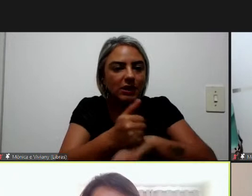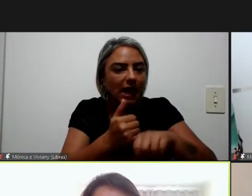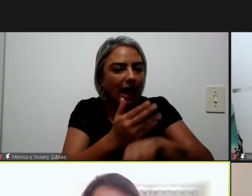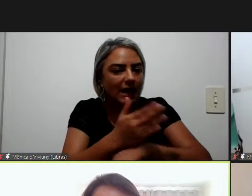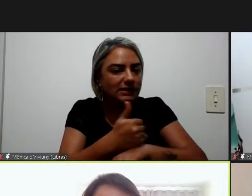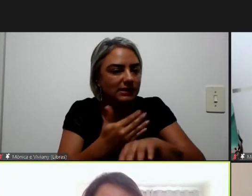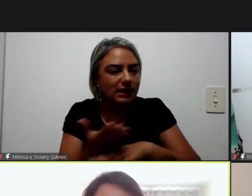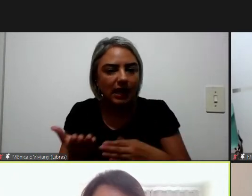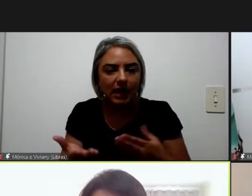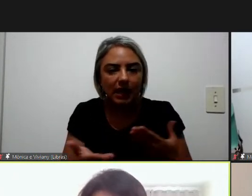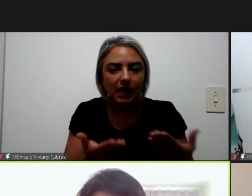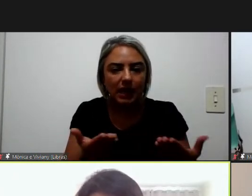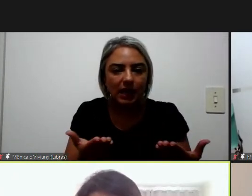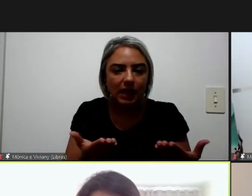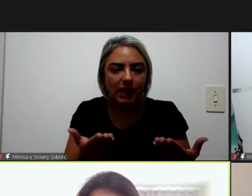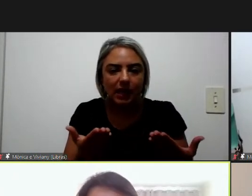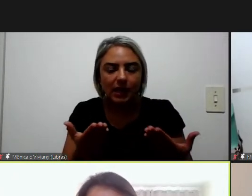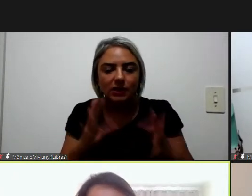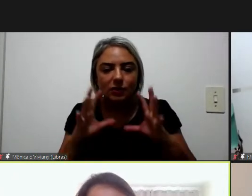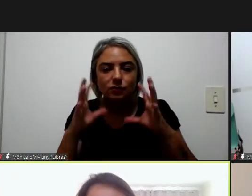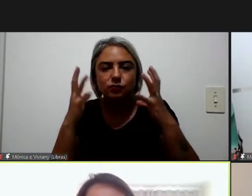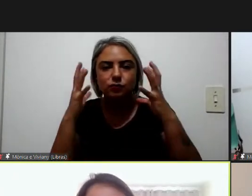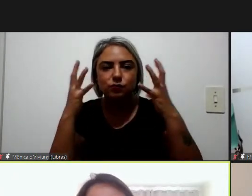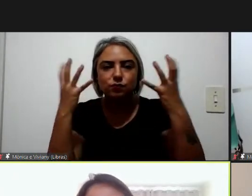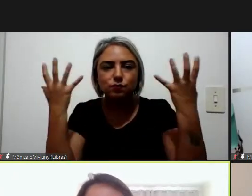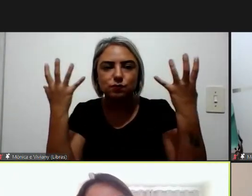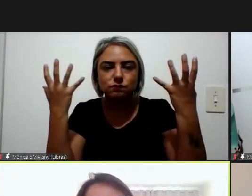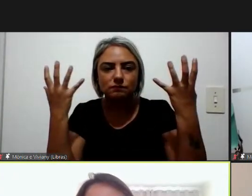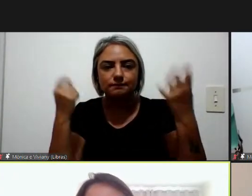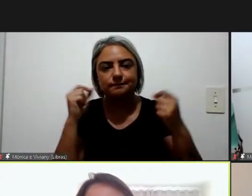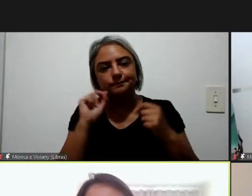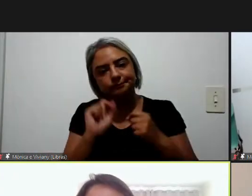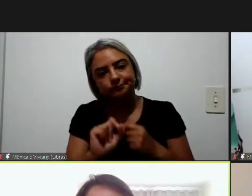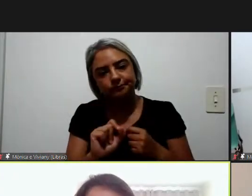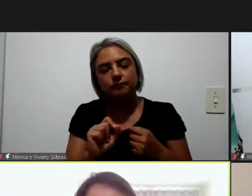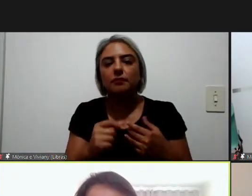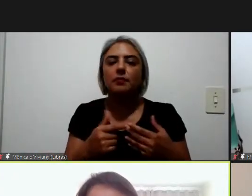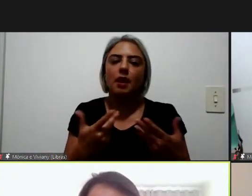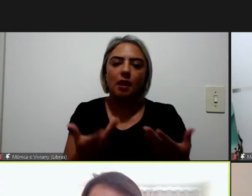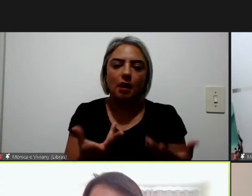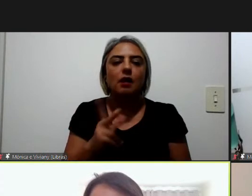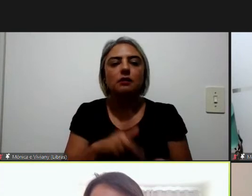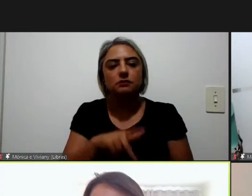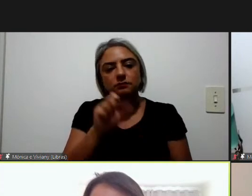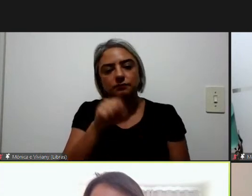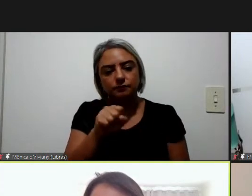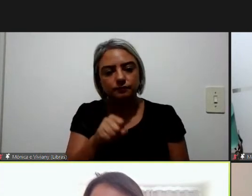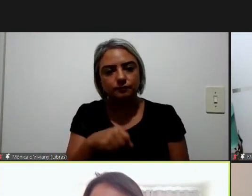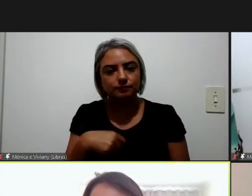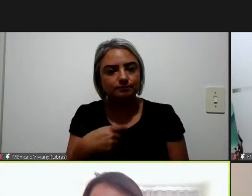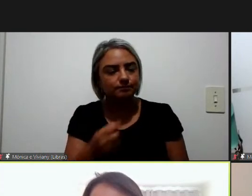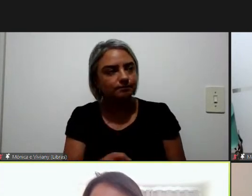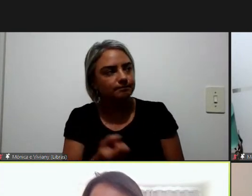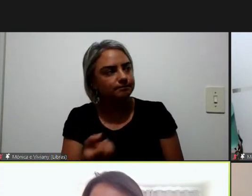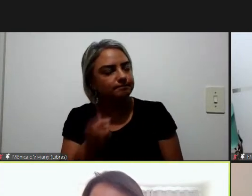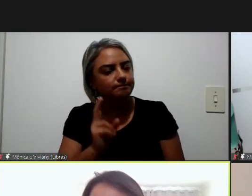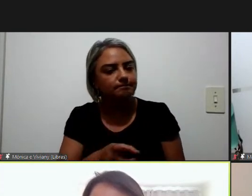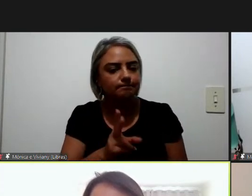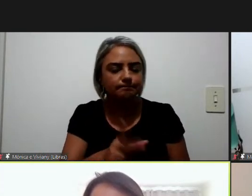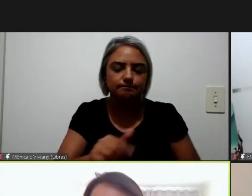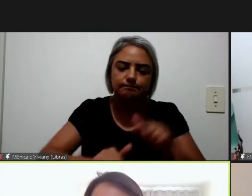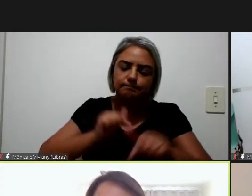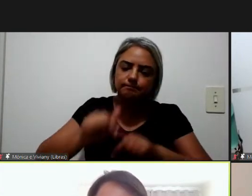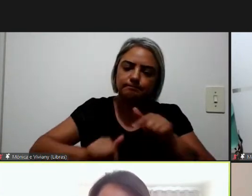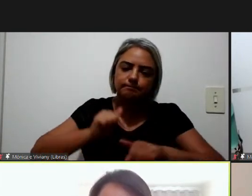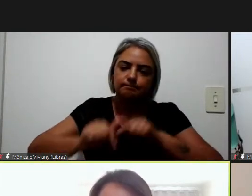of access, climate also. So this is really when we talk,